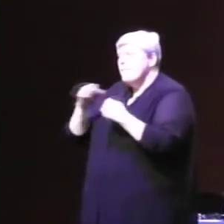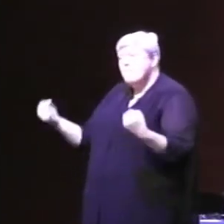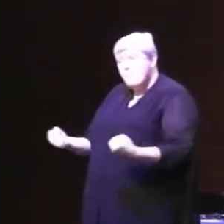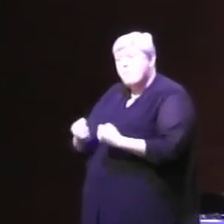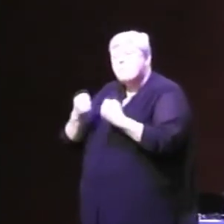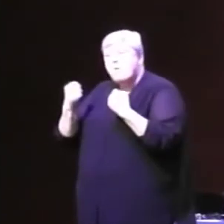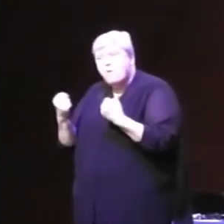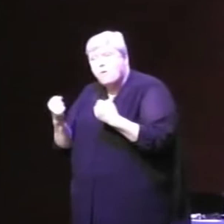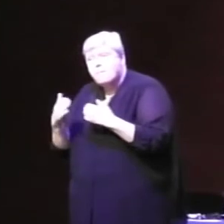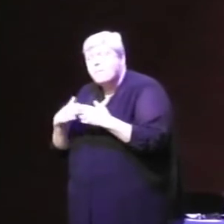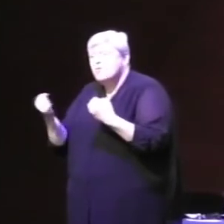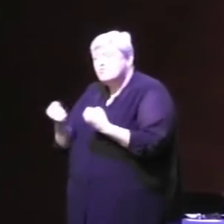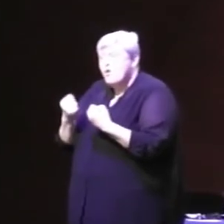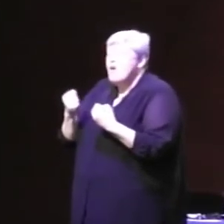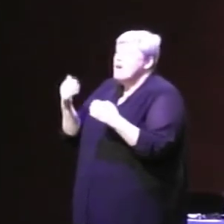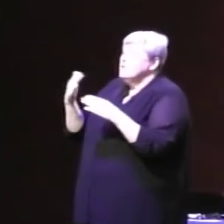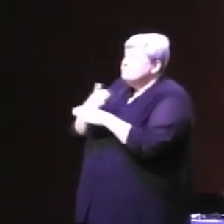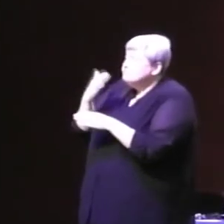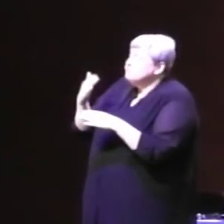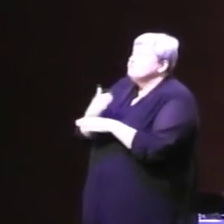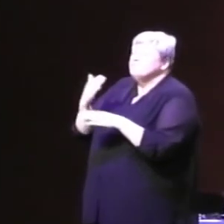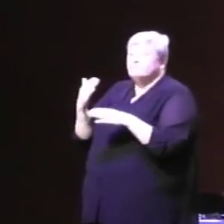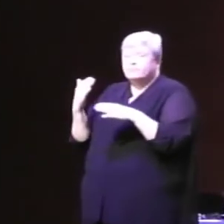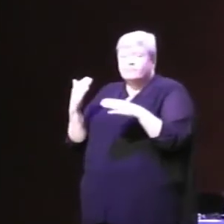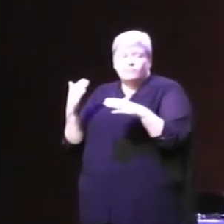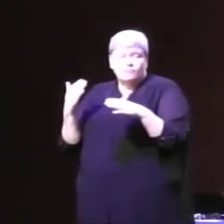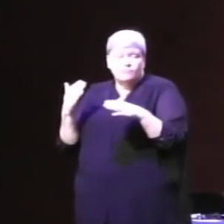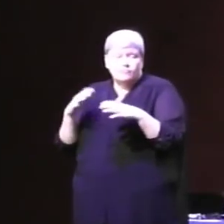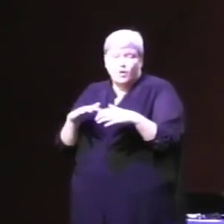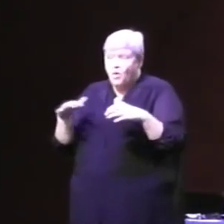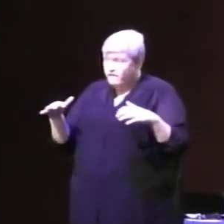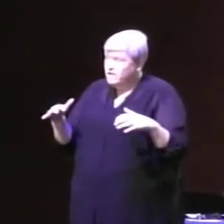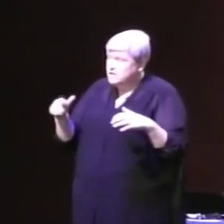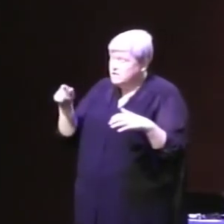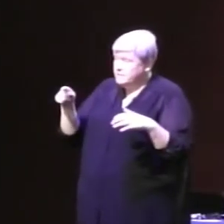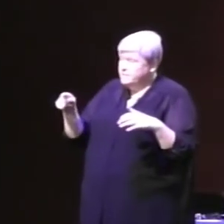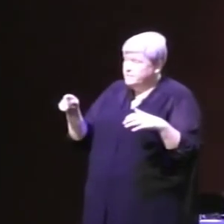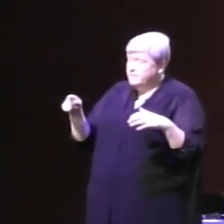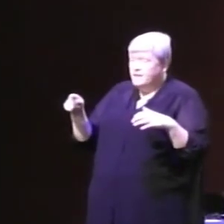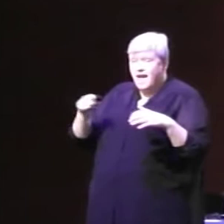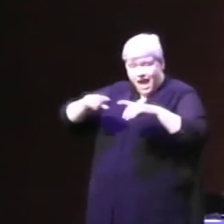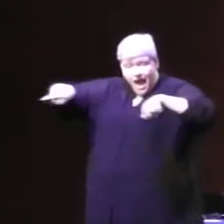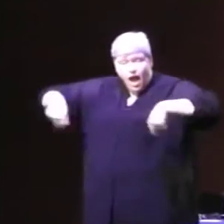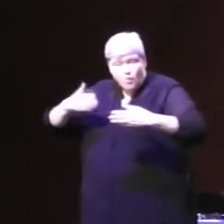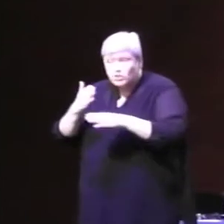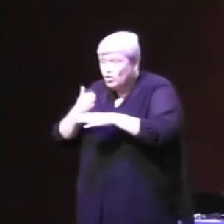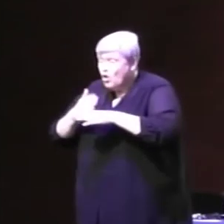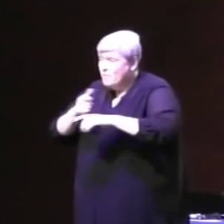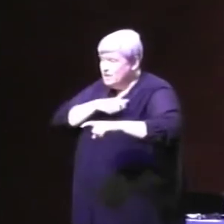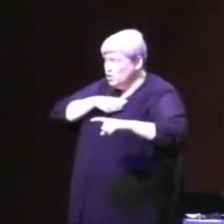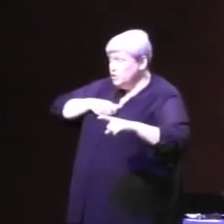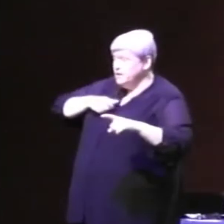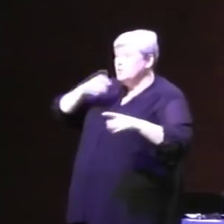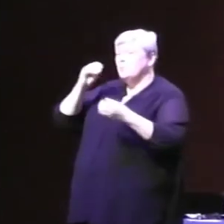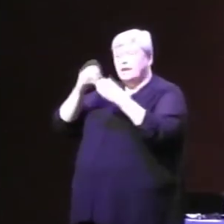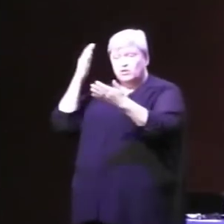stronger. They can be more radical and proactive. Conference, it is our job as trade unionists to ensure they turn